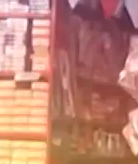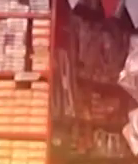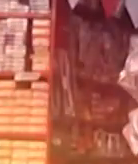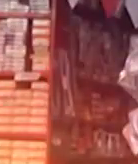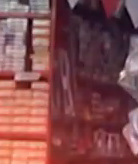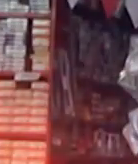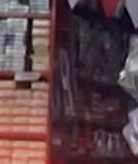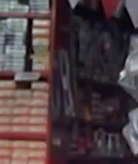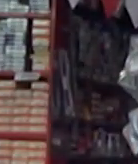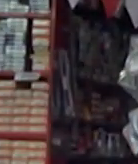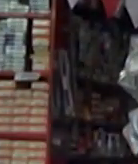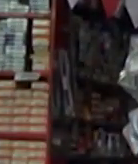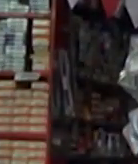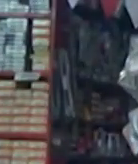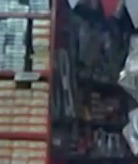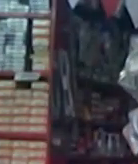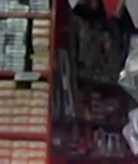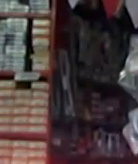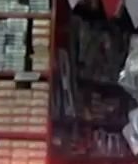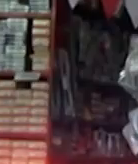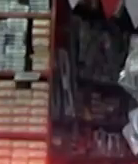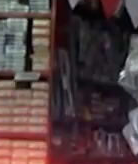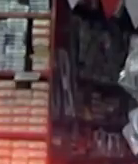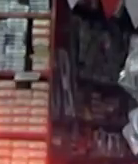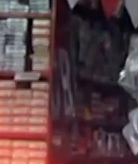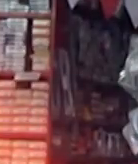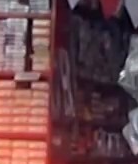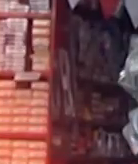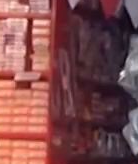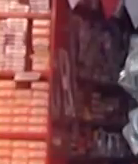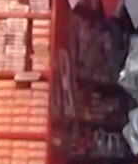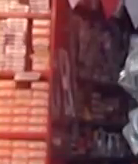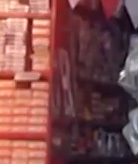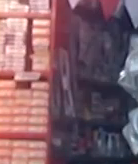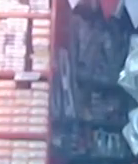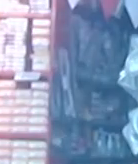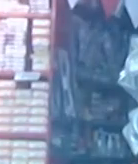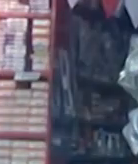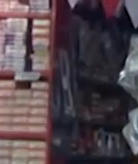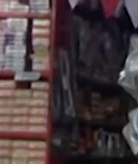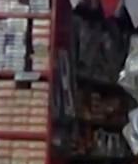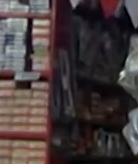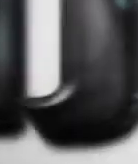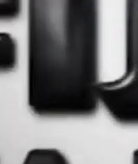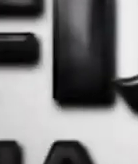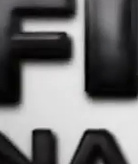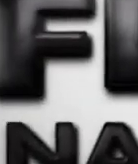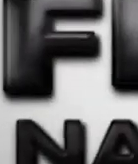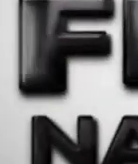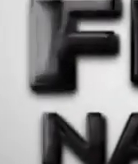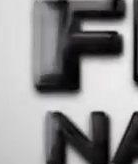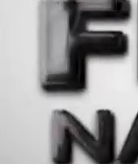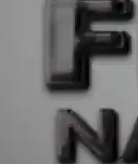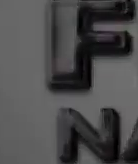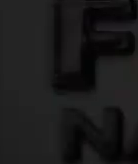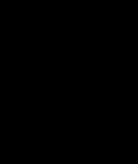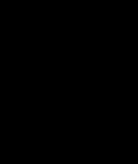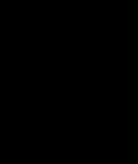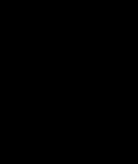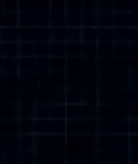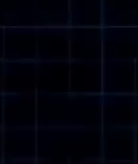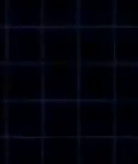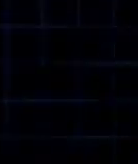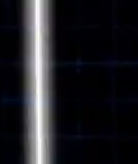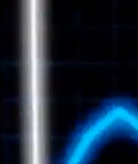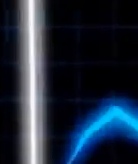Bula nadang bawa prosa ngarse ngor kraki do televizyon navarong na Radio Fiji 1 nandomo ibiti. Radio Fiji 1 nandomo